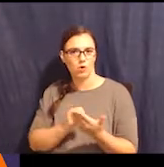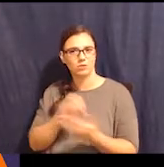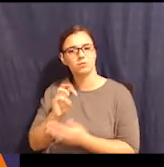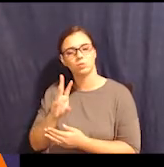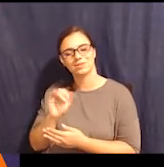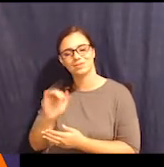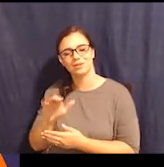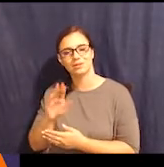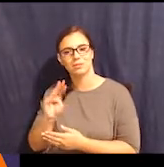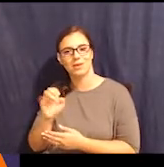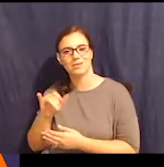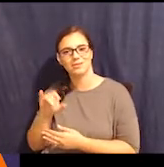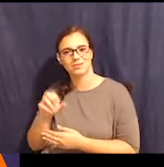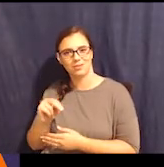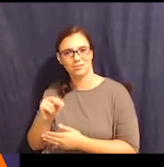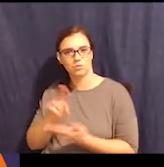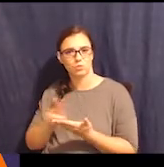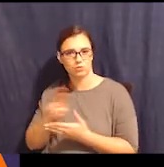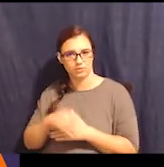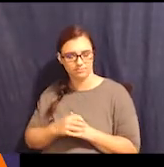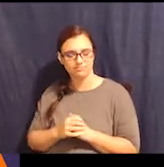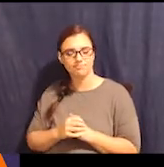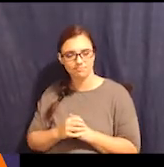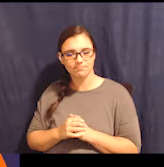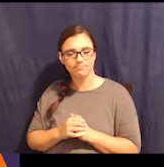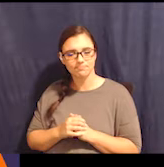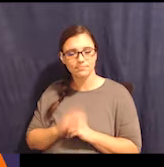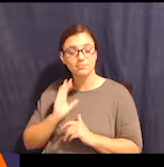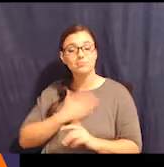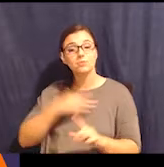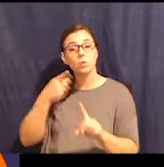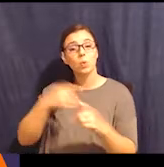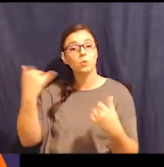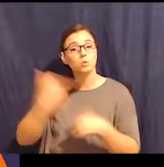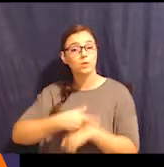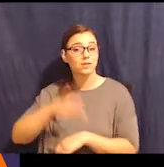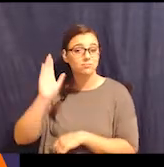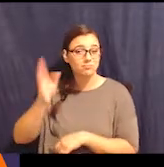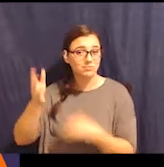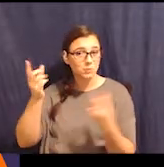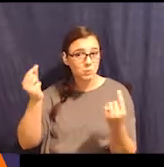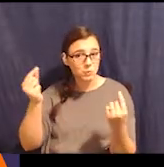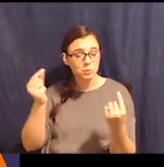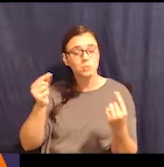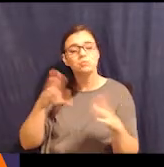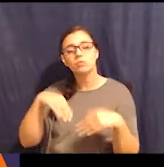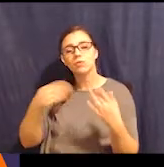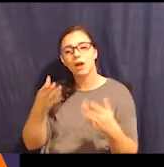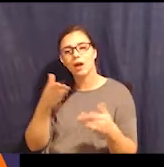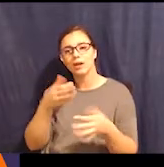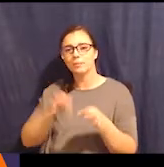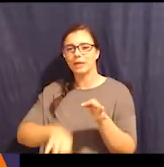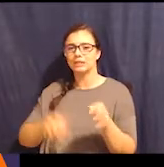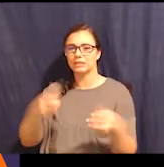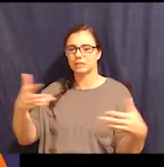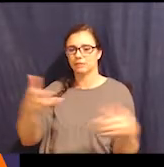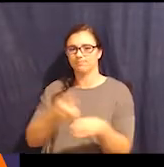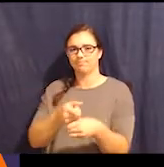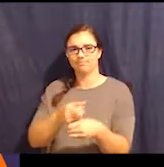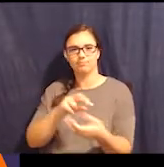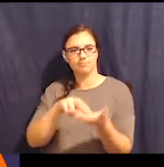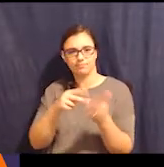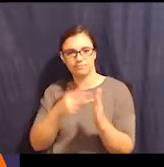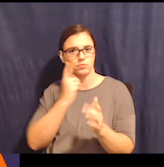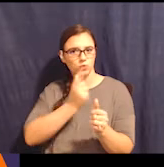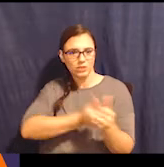Our goals for today's presentation is to provide a basic overview of the various agencies and organizations that are part of Florida's